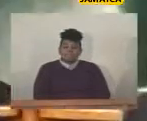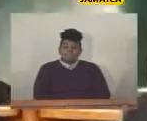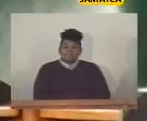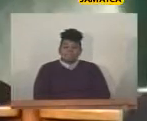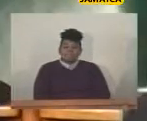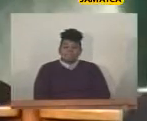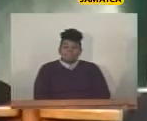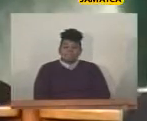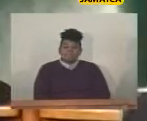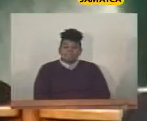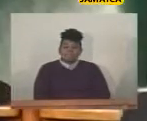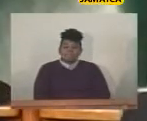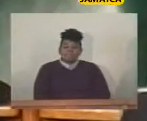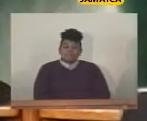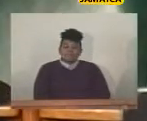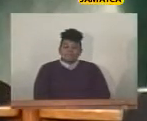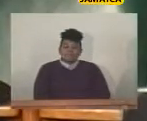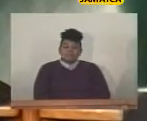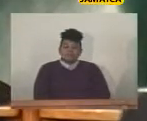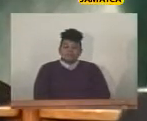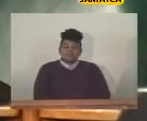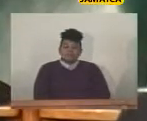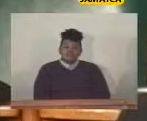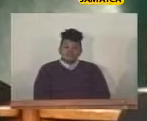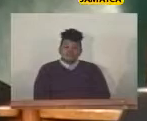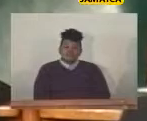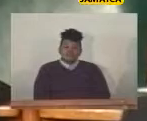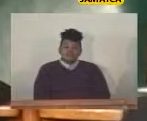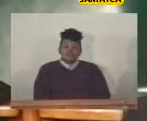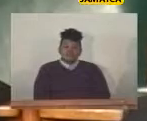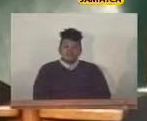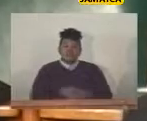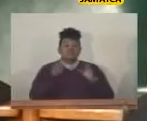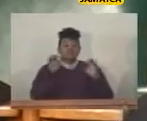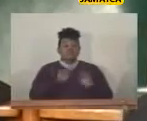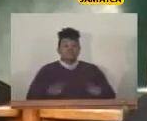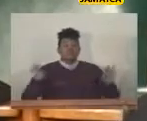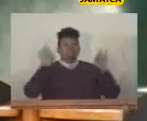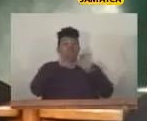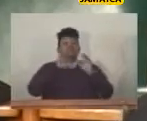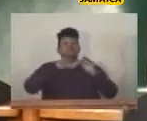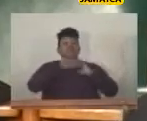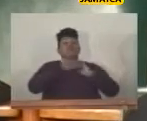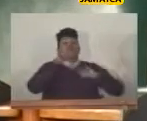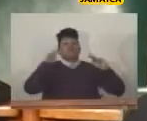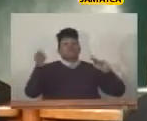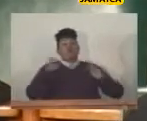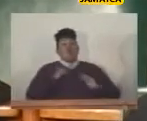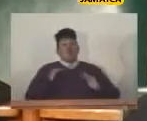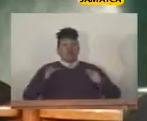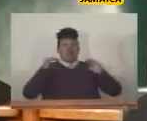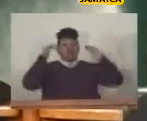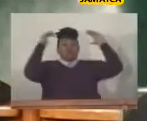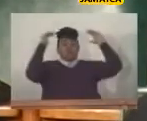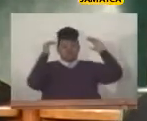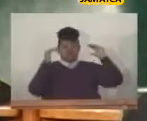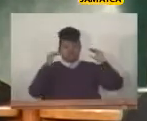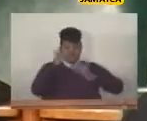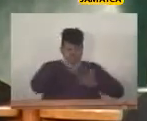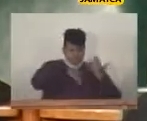It is critical, Mr. President, that Jamaicans at all levels of our society and in all